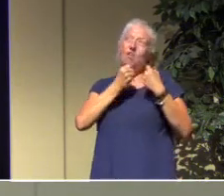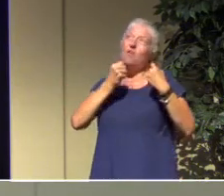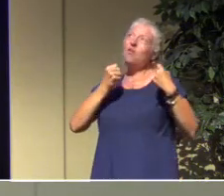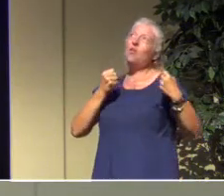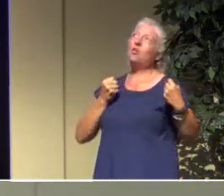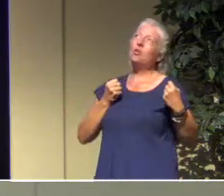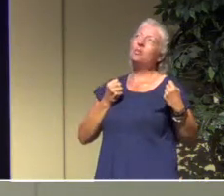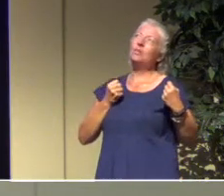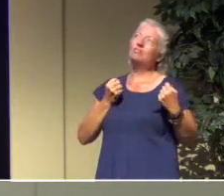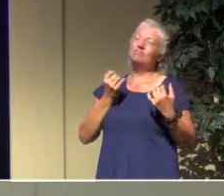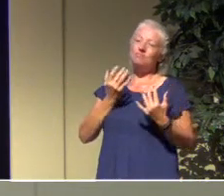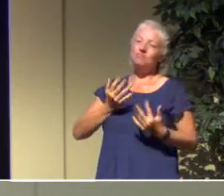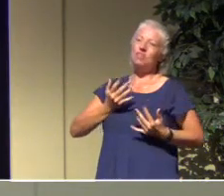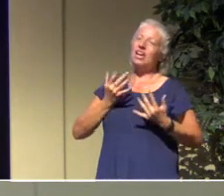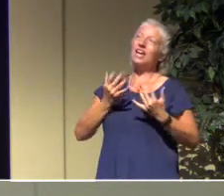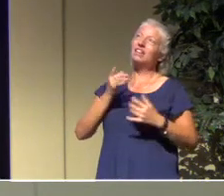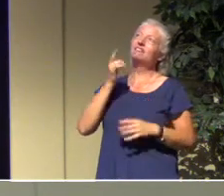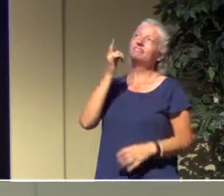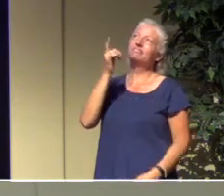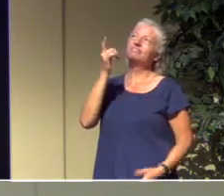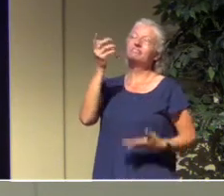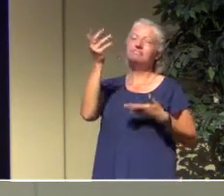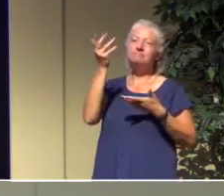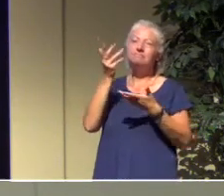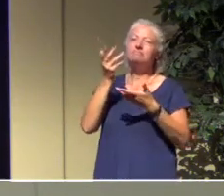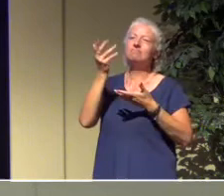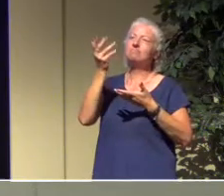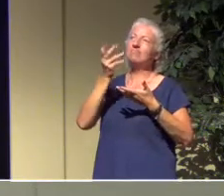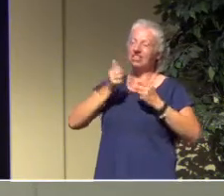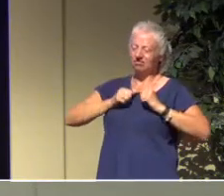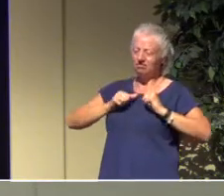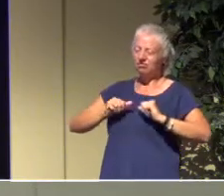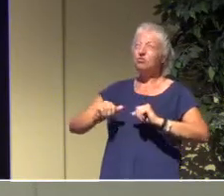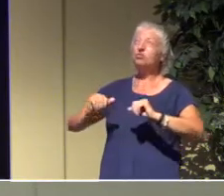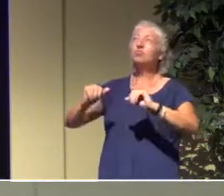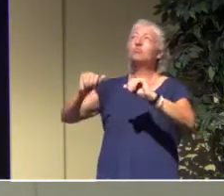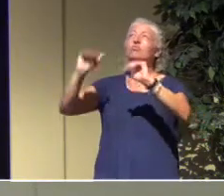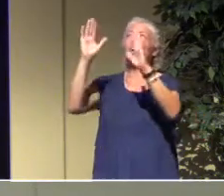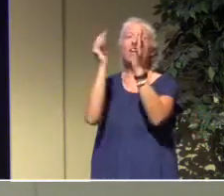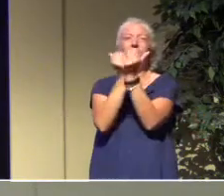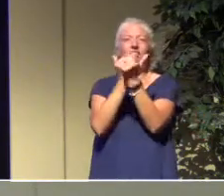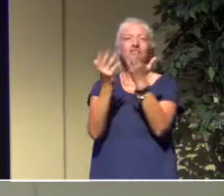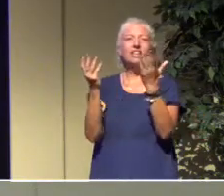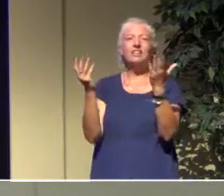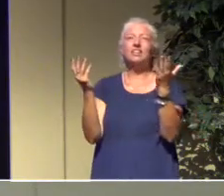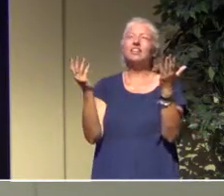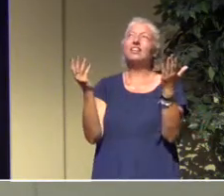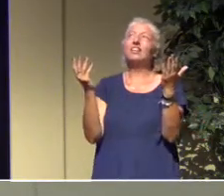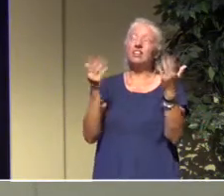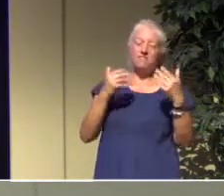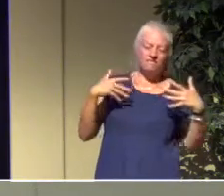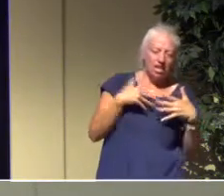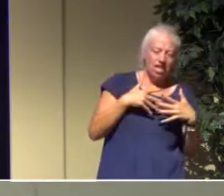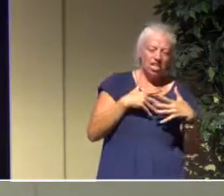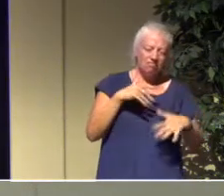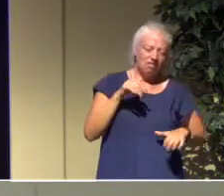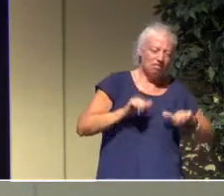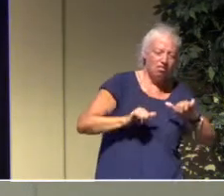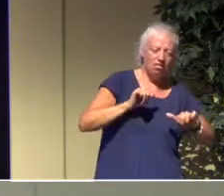just wait a moment. And just give it all up. Just surrender it, whatever it is. Fear, doubt,